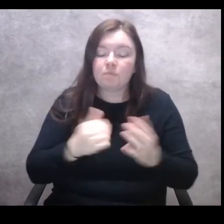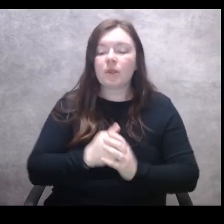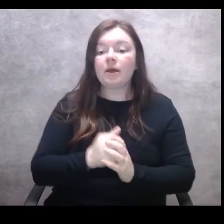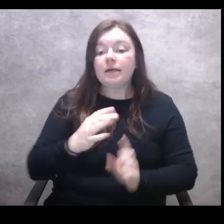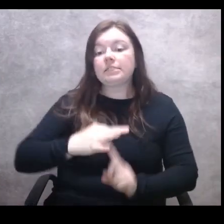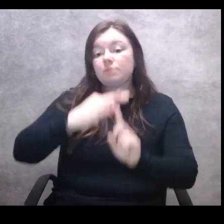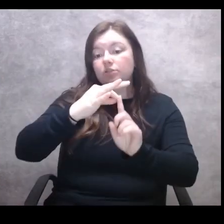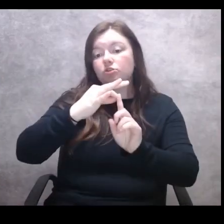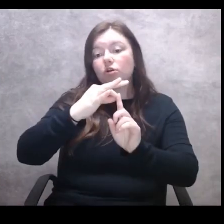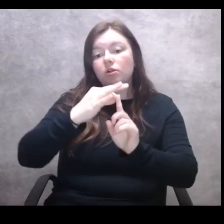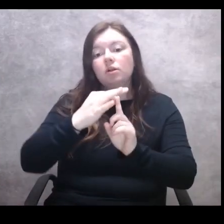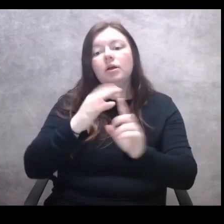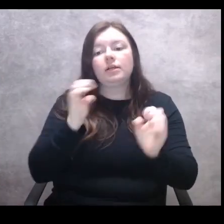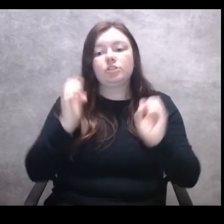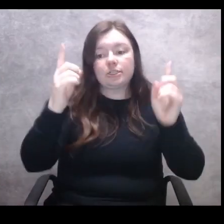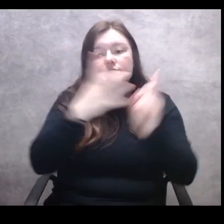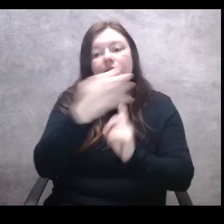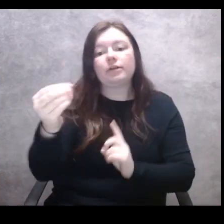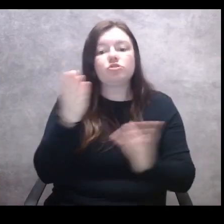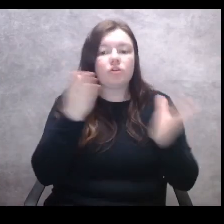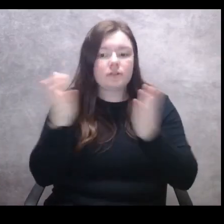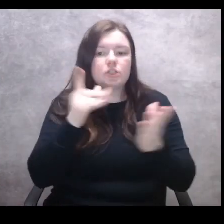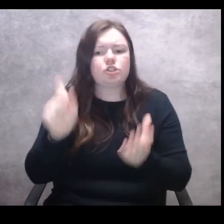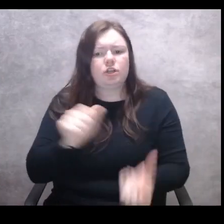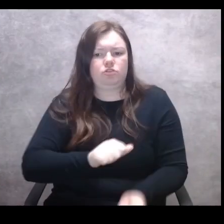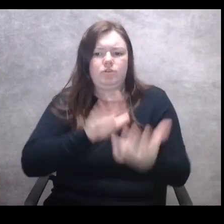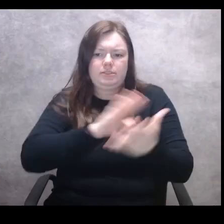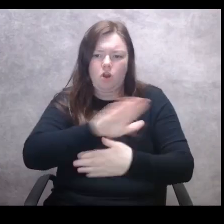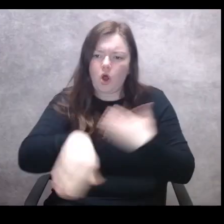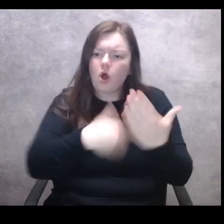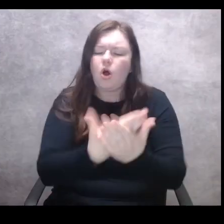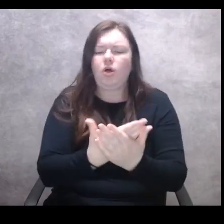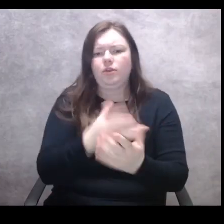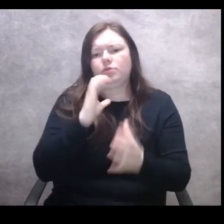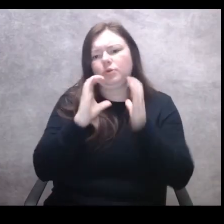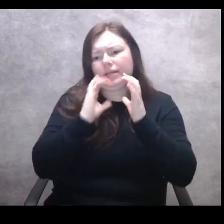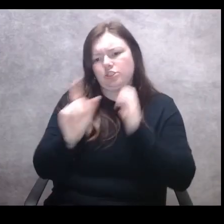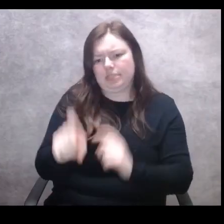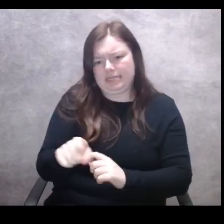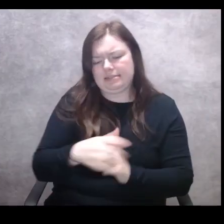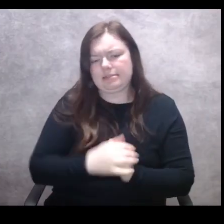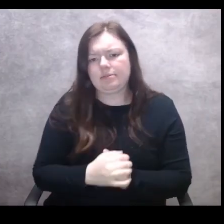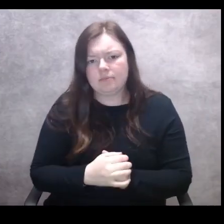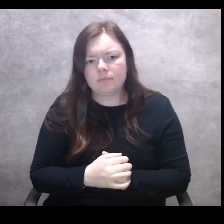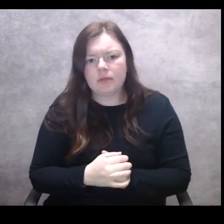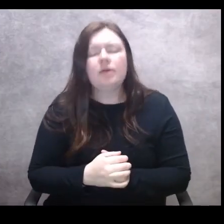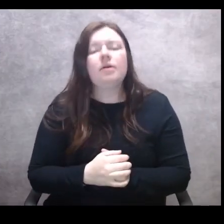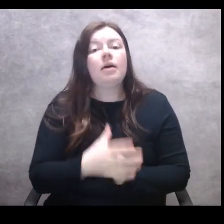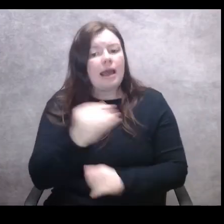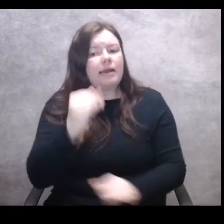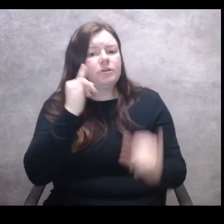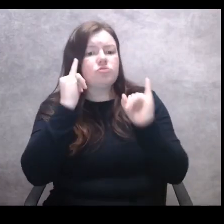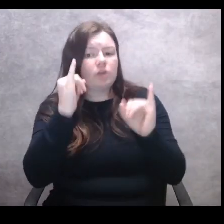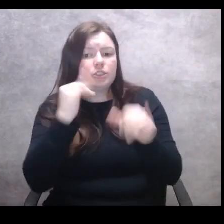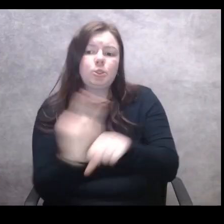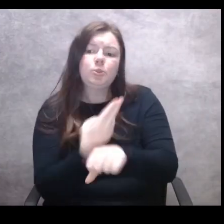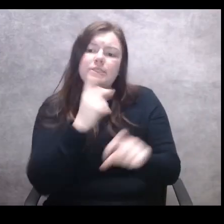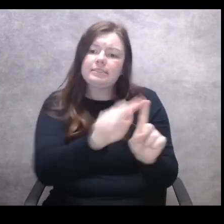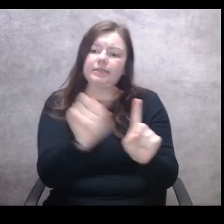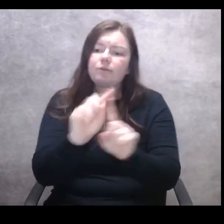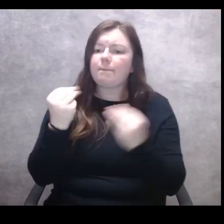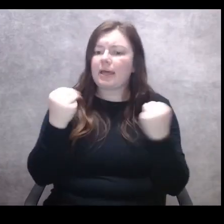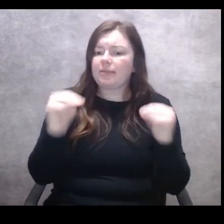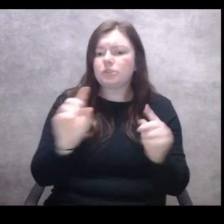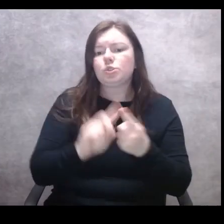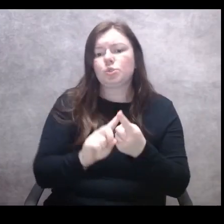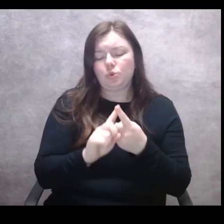Special education and related services should address the student needs related to their level of proficiency at communicating and